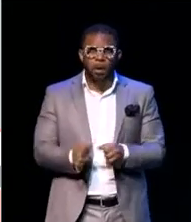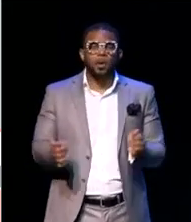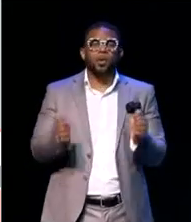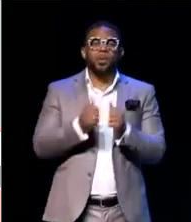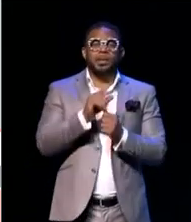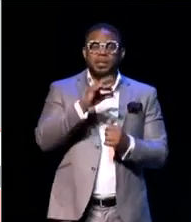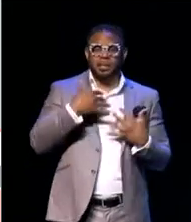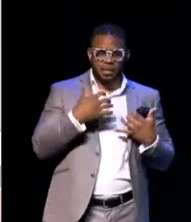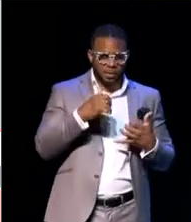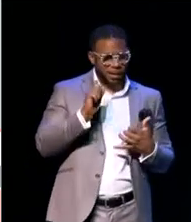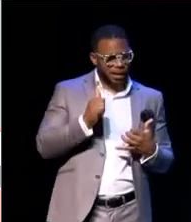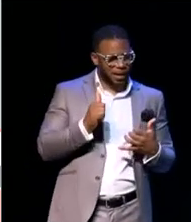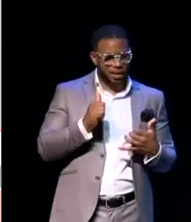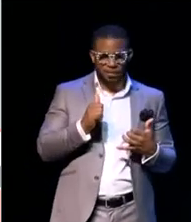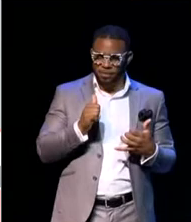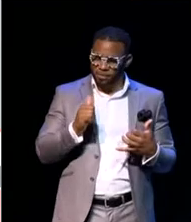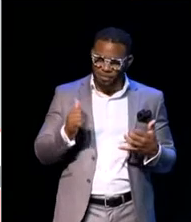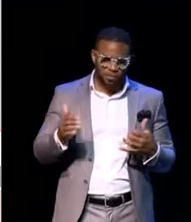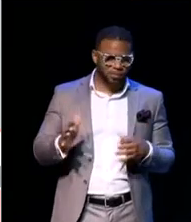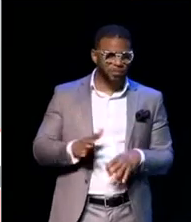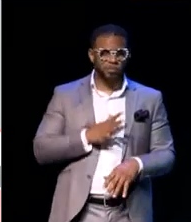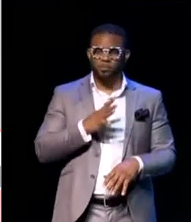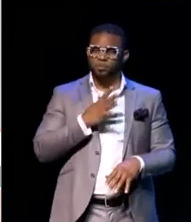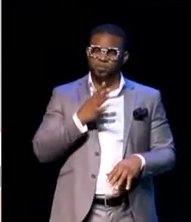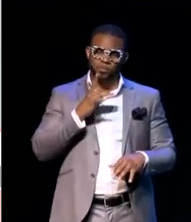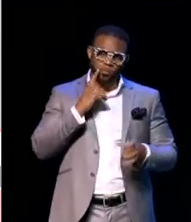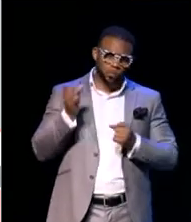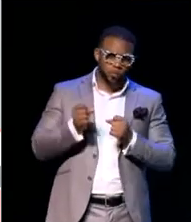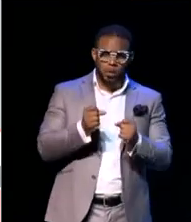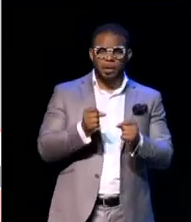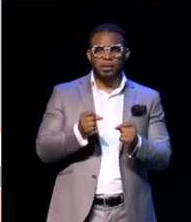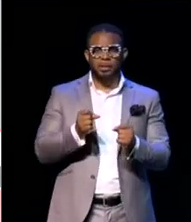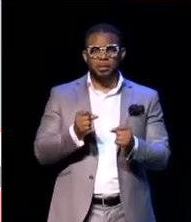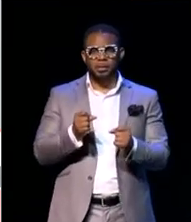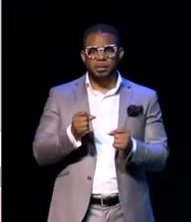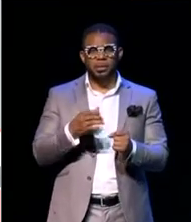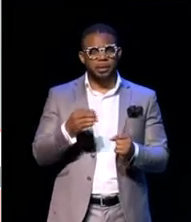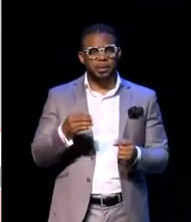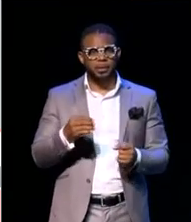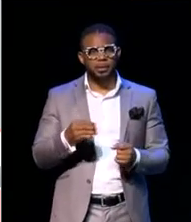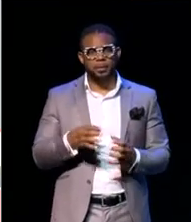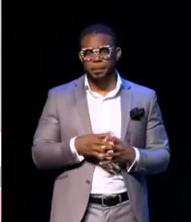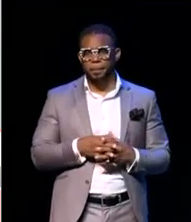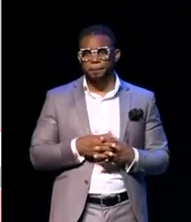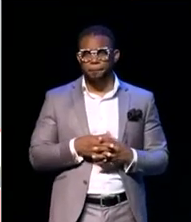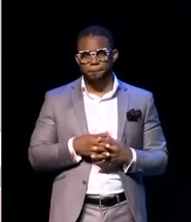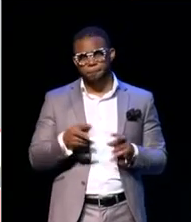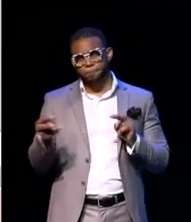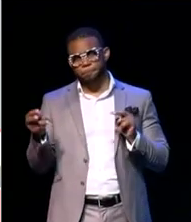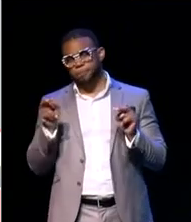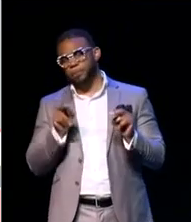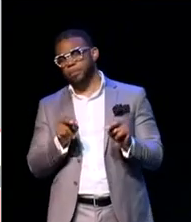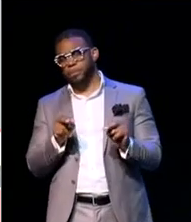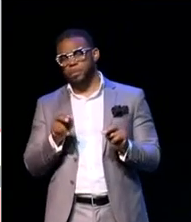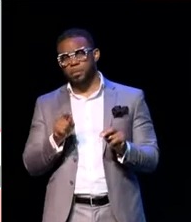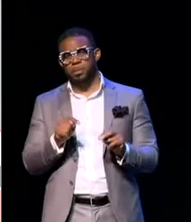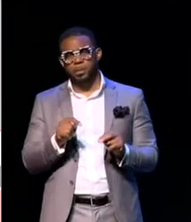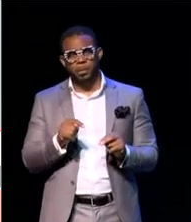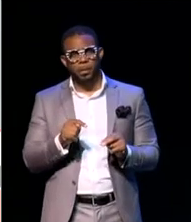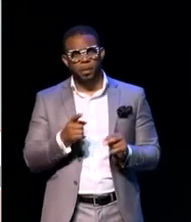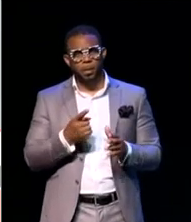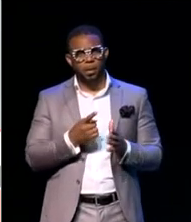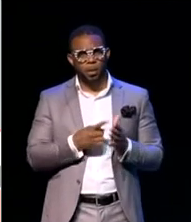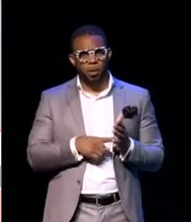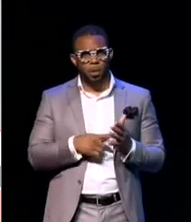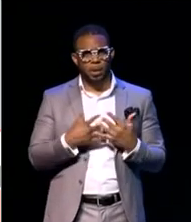DC Health. They've got a totally robust strategy and looking at what